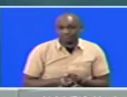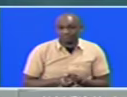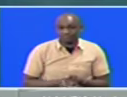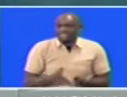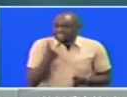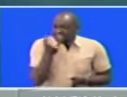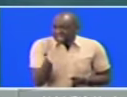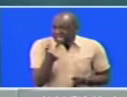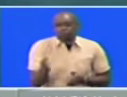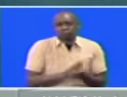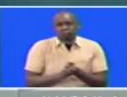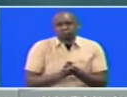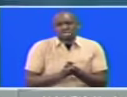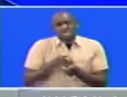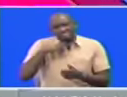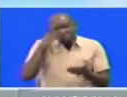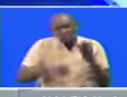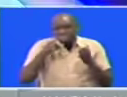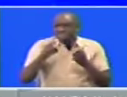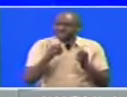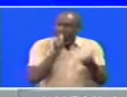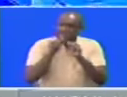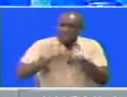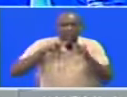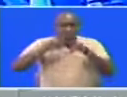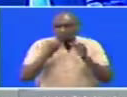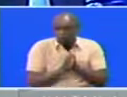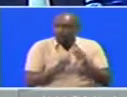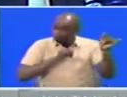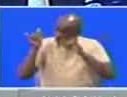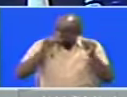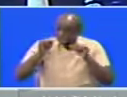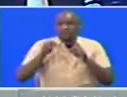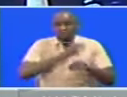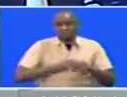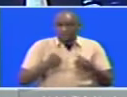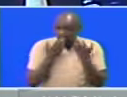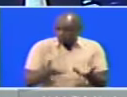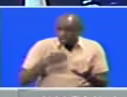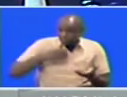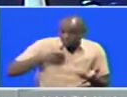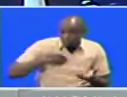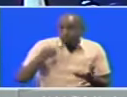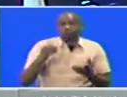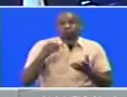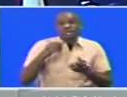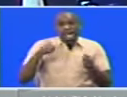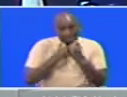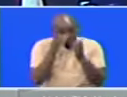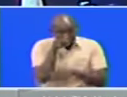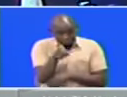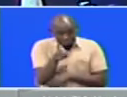It is an administration that came into power inheriting a foreign mission instigated by the Grand Coalition government that preceded